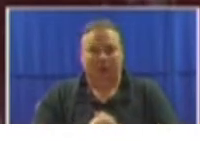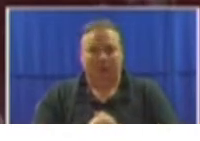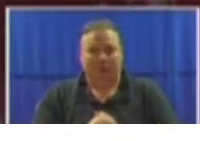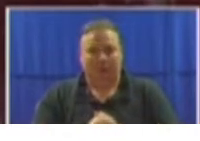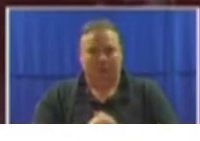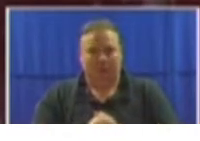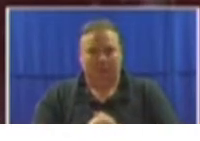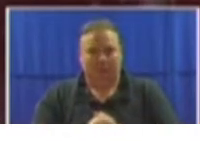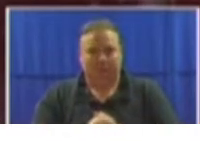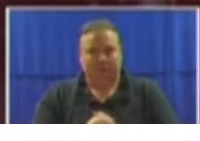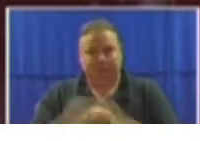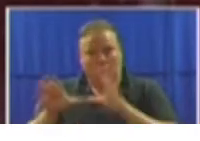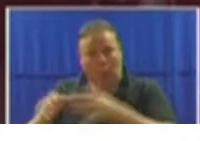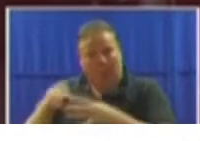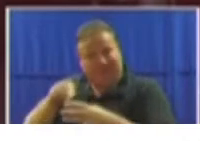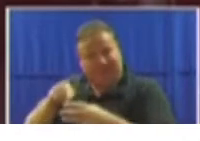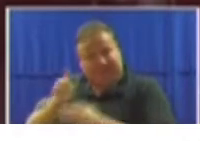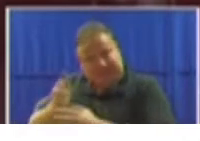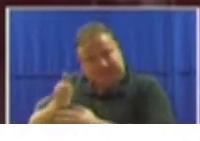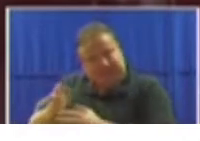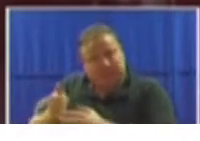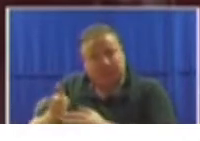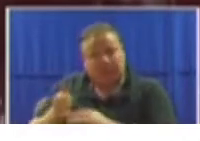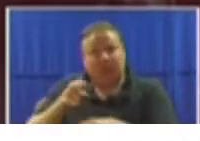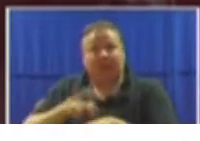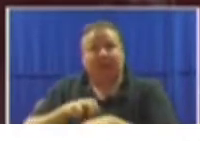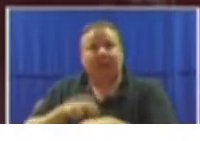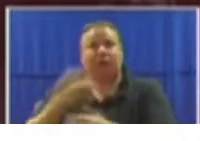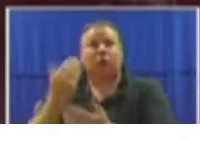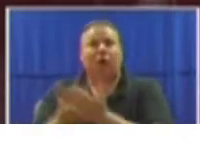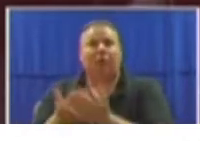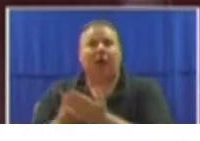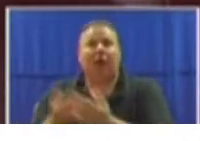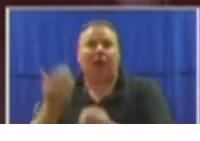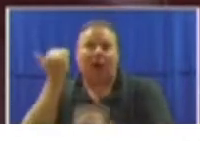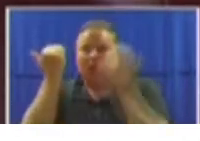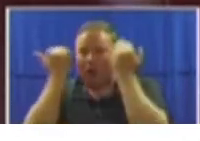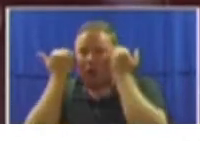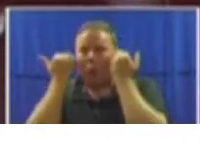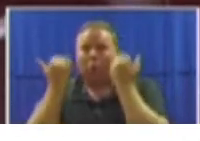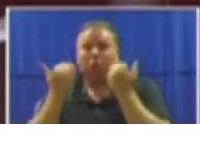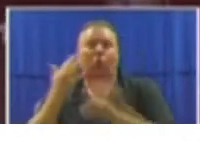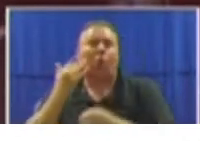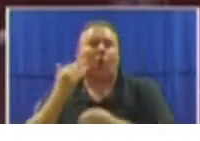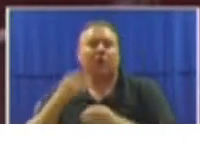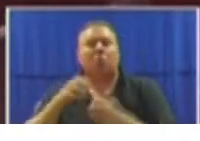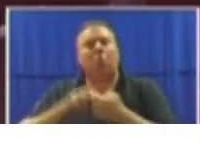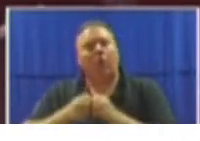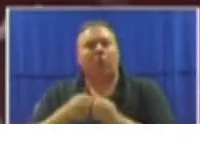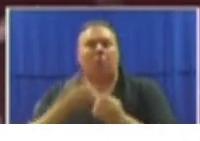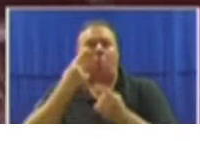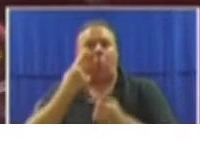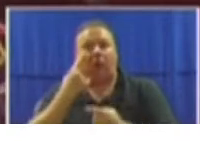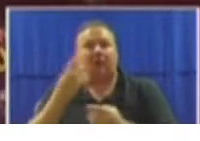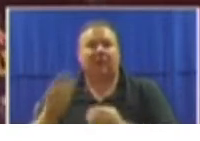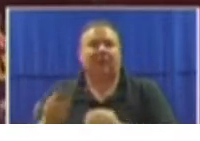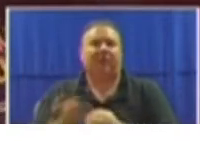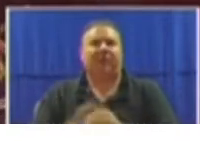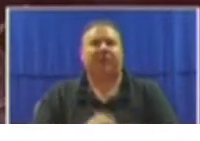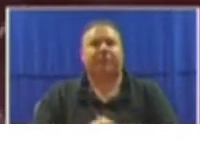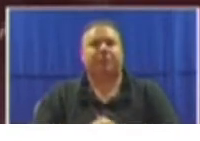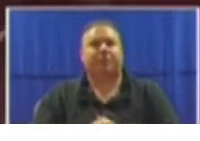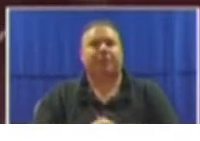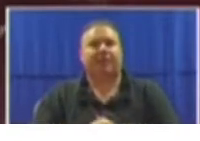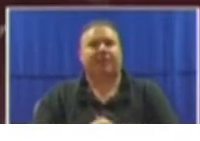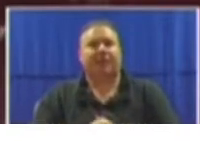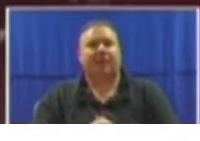The commission itself had to apply to court when it had problems with its witnesses. So it